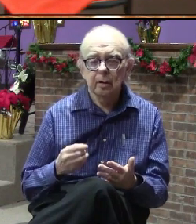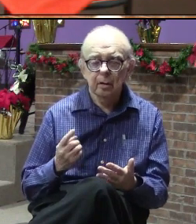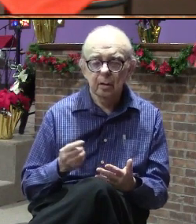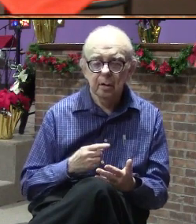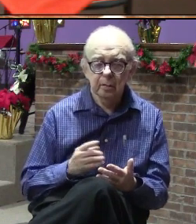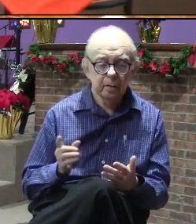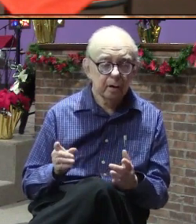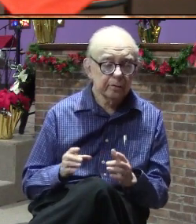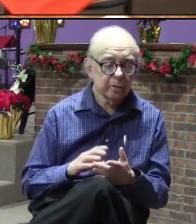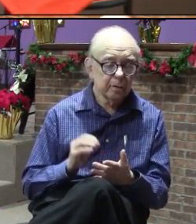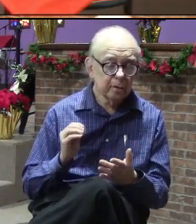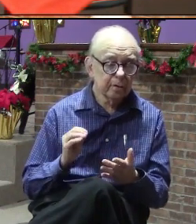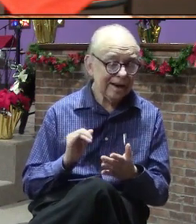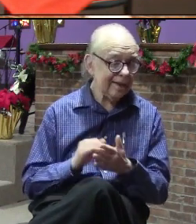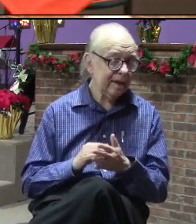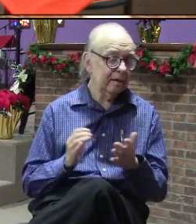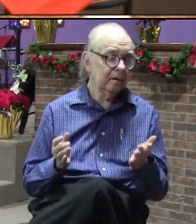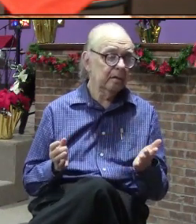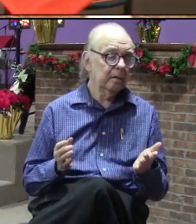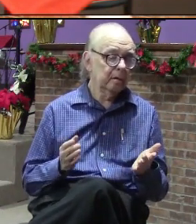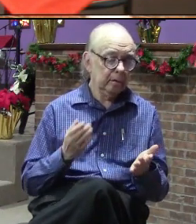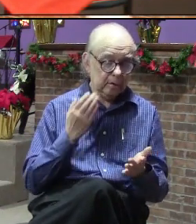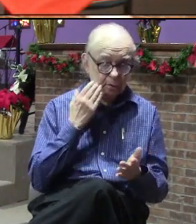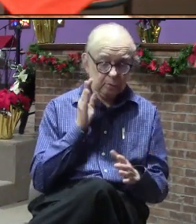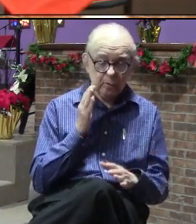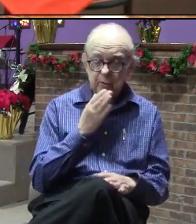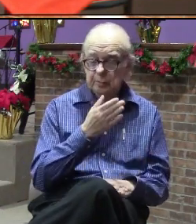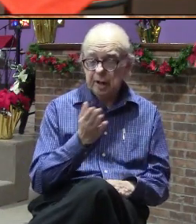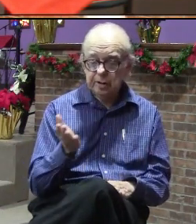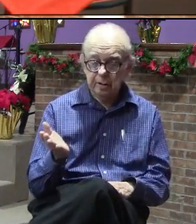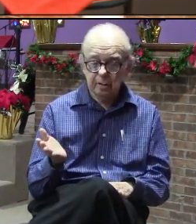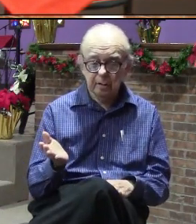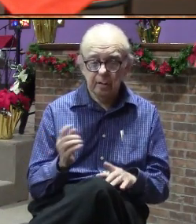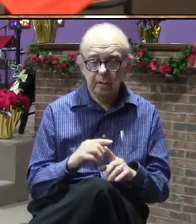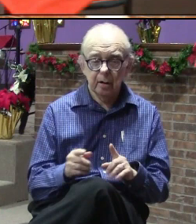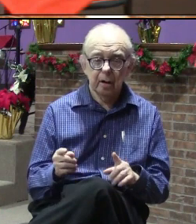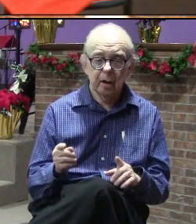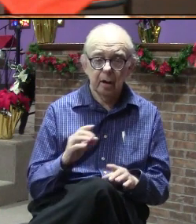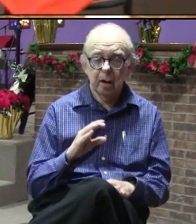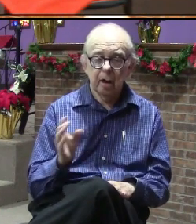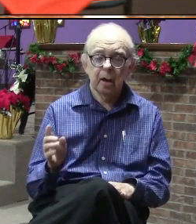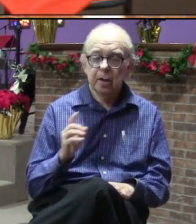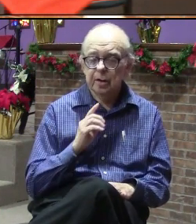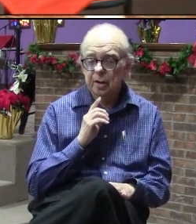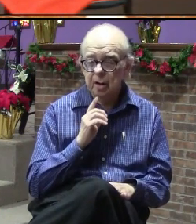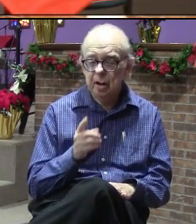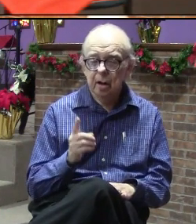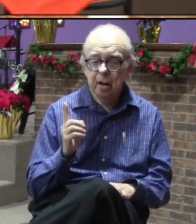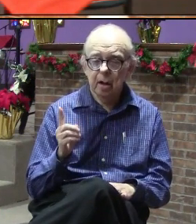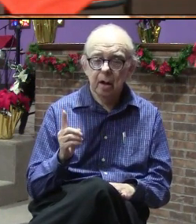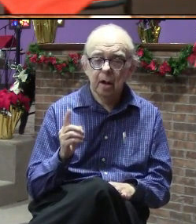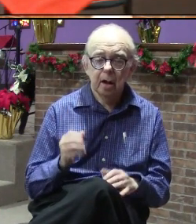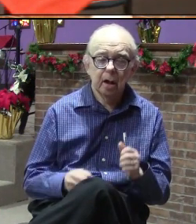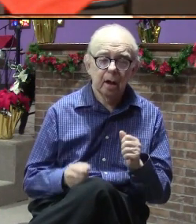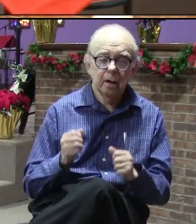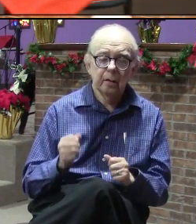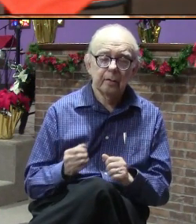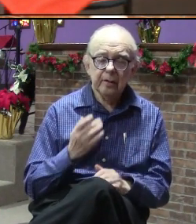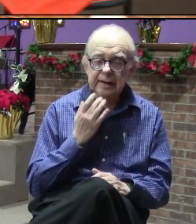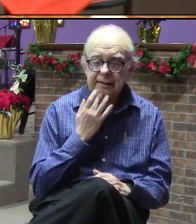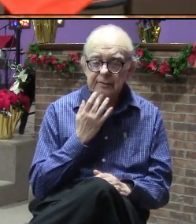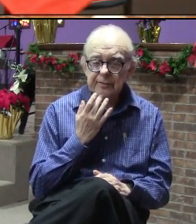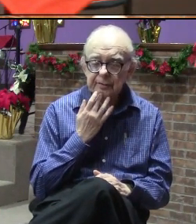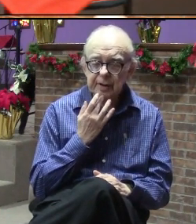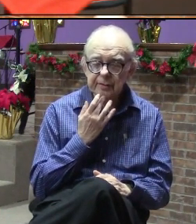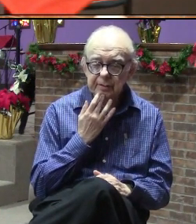also discovered this. I don't know about you, but Christmas is really one of the most favorite times of the